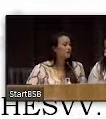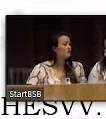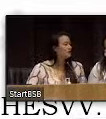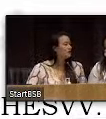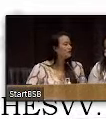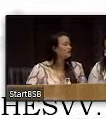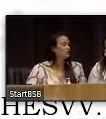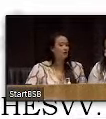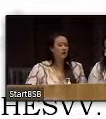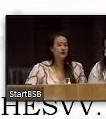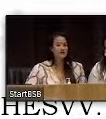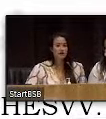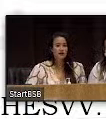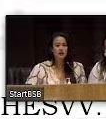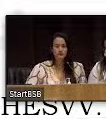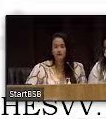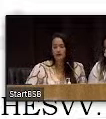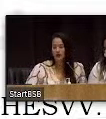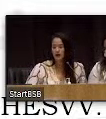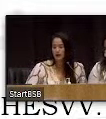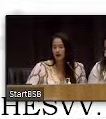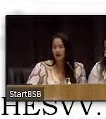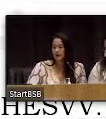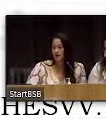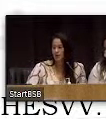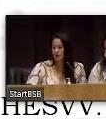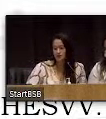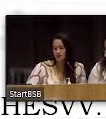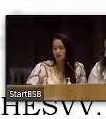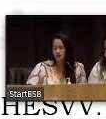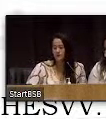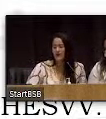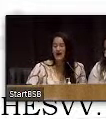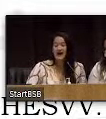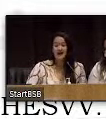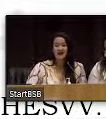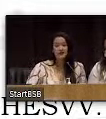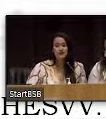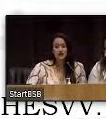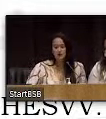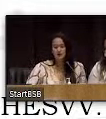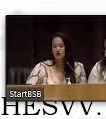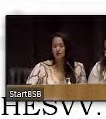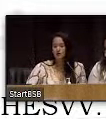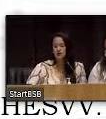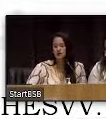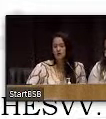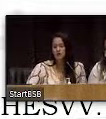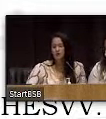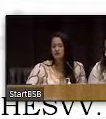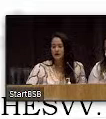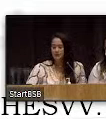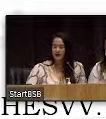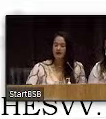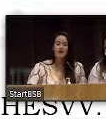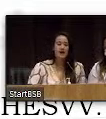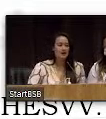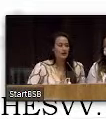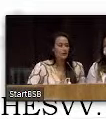were due to COVID-19, confirmed through a lab exam. Besides